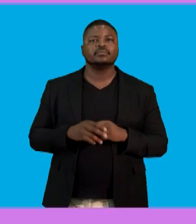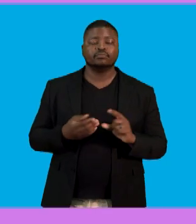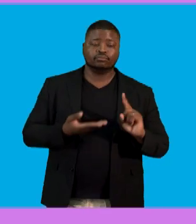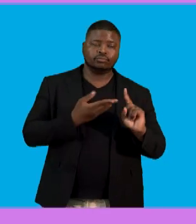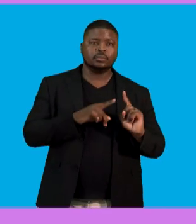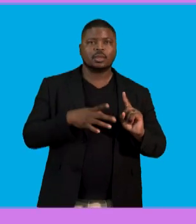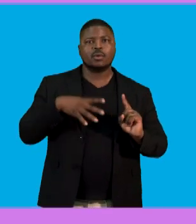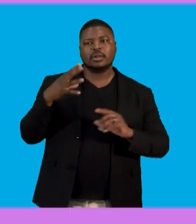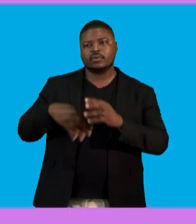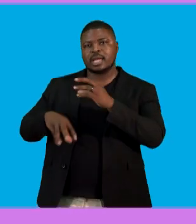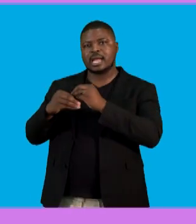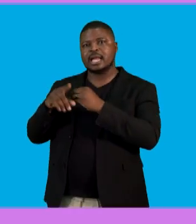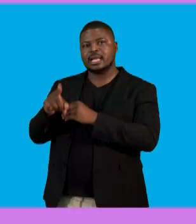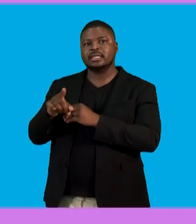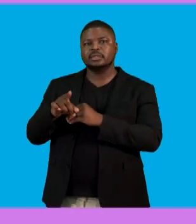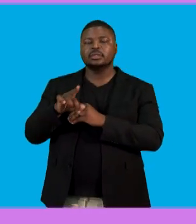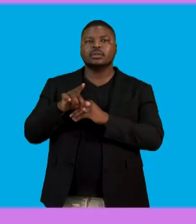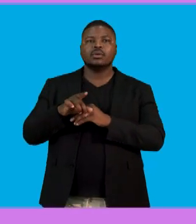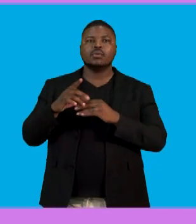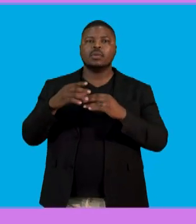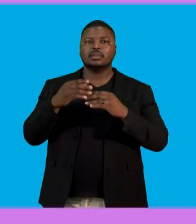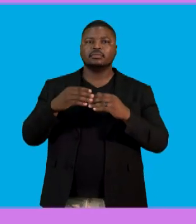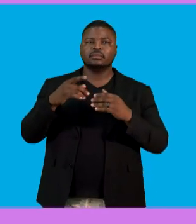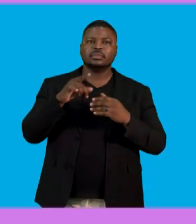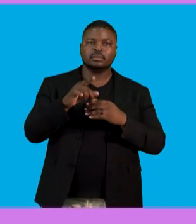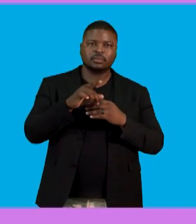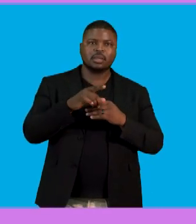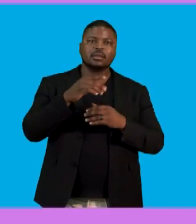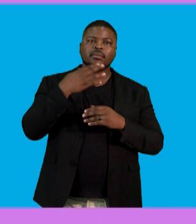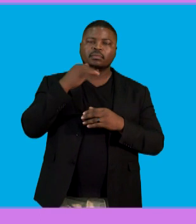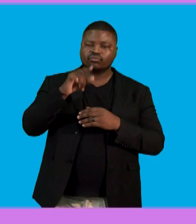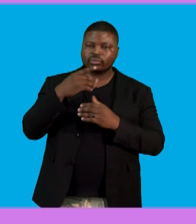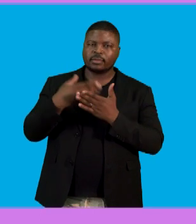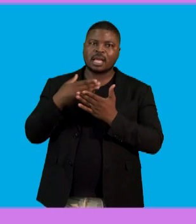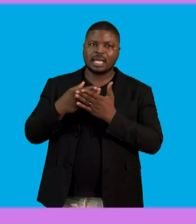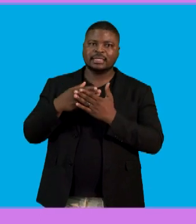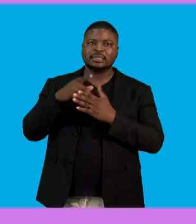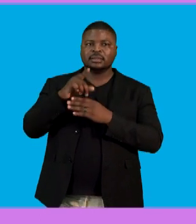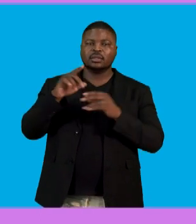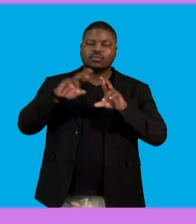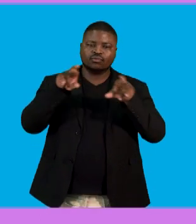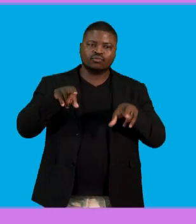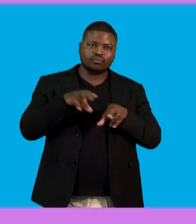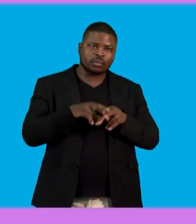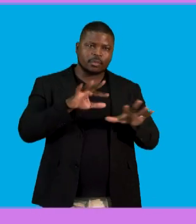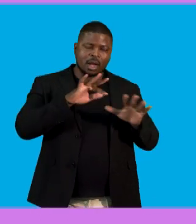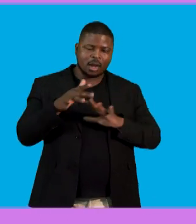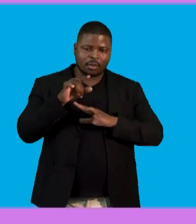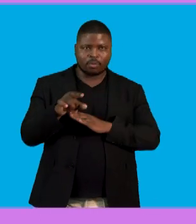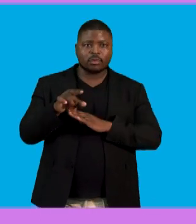to add all the sides of her room. Help her calculate the sum of all the sides of her room if